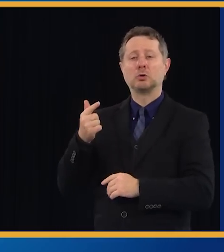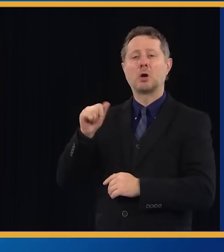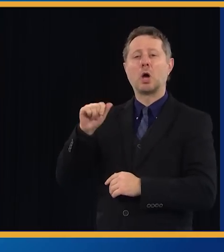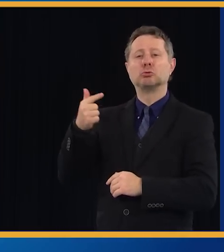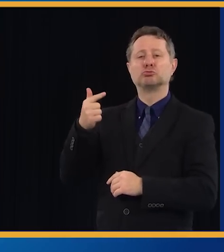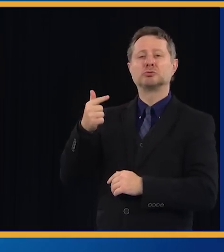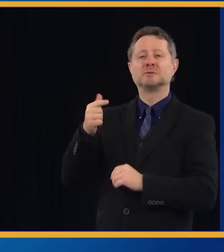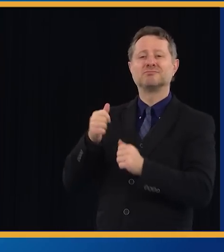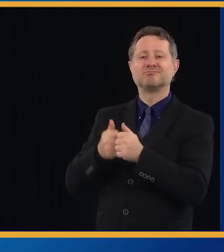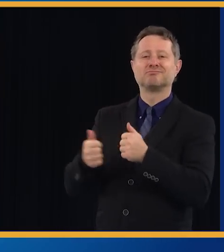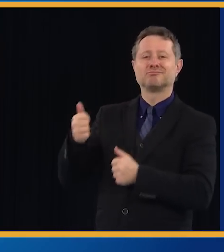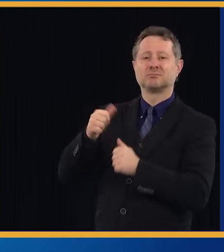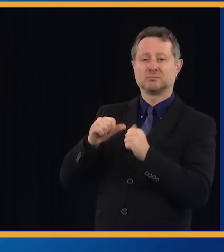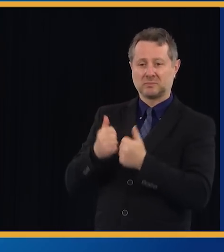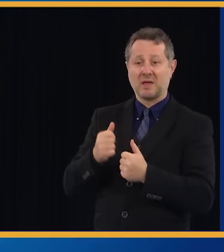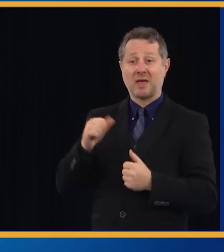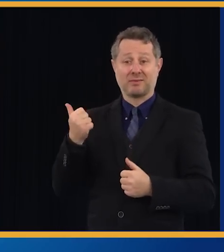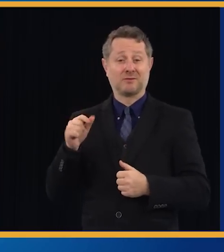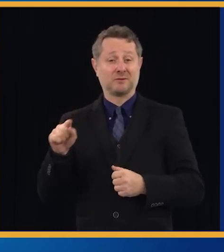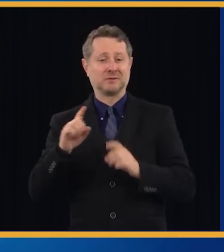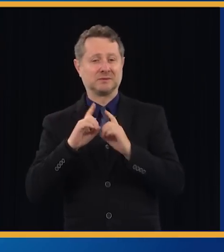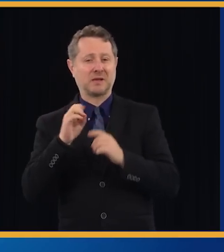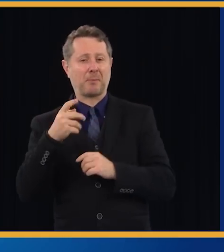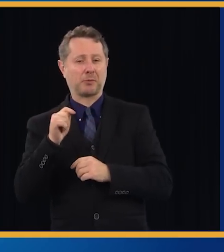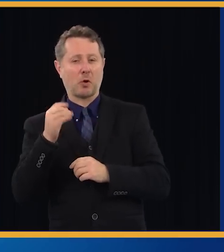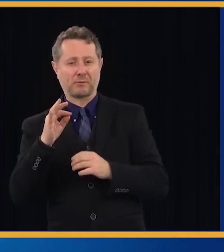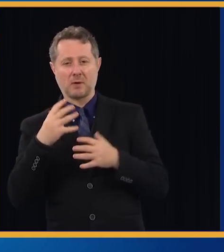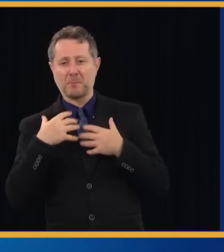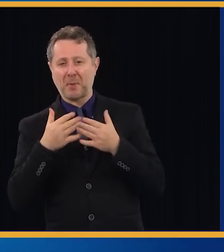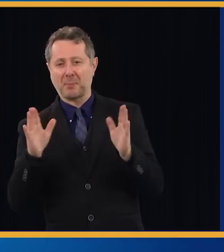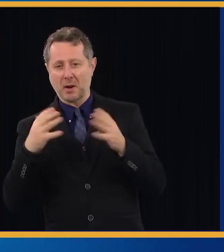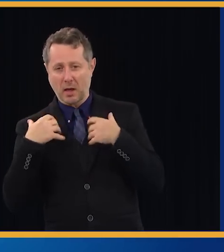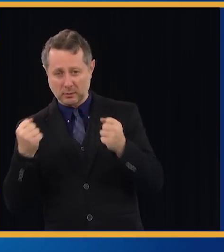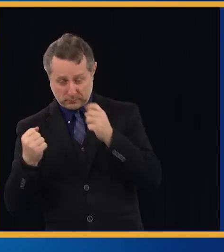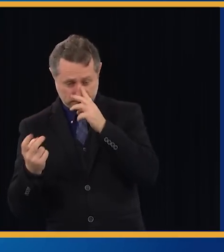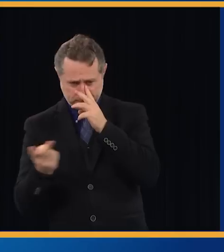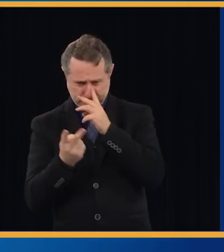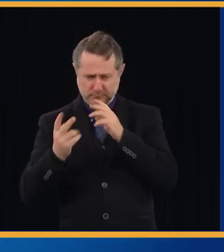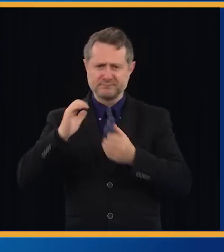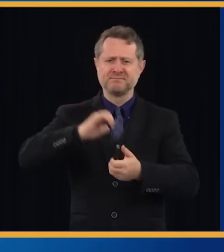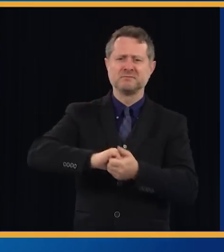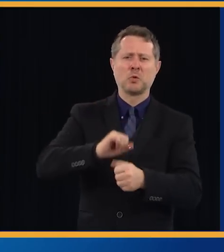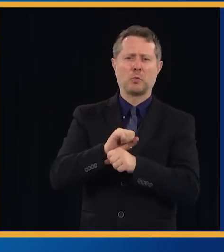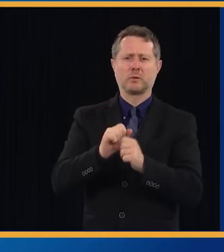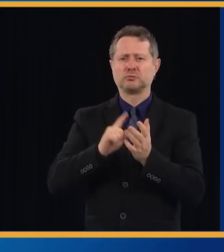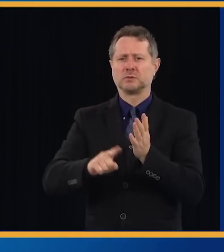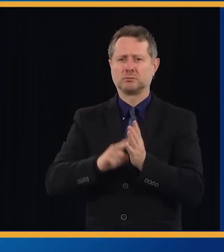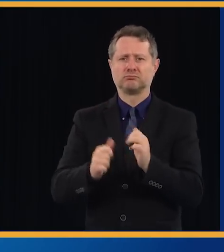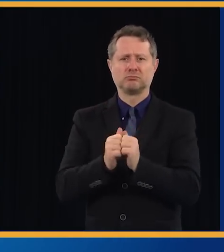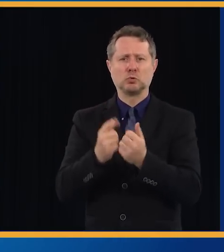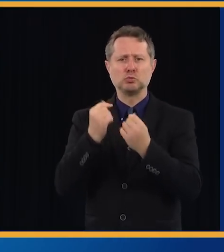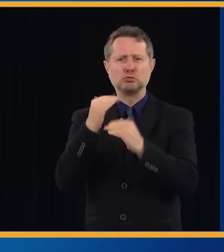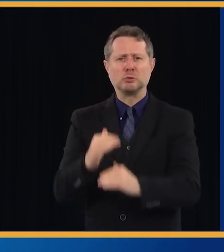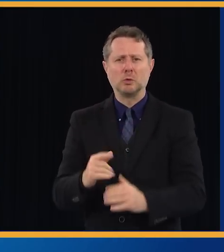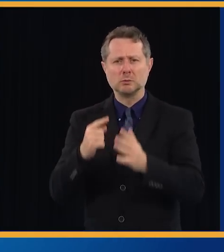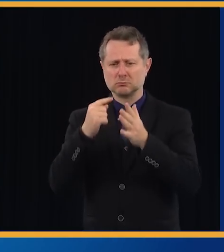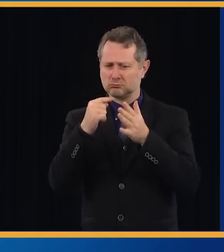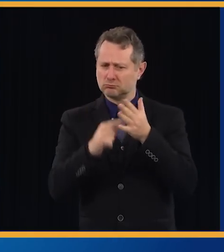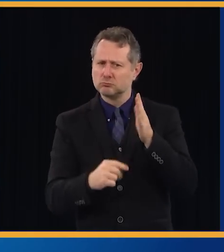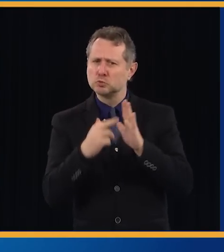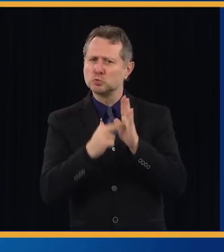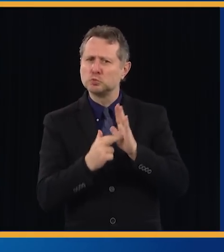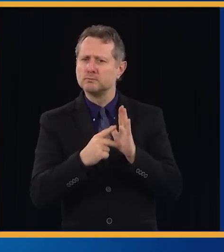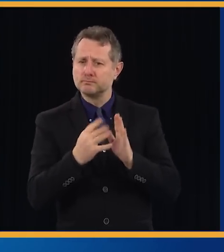the rules. They get paid to take care of a resident, and they have to do it in accordance with